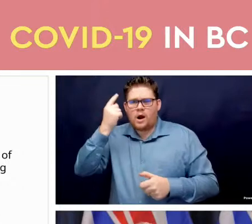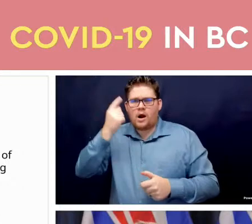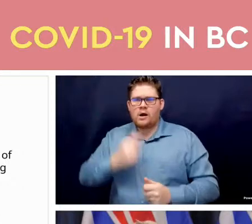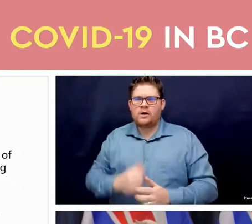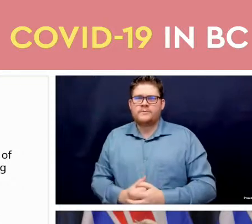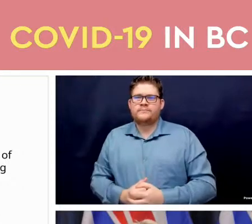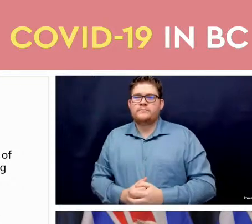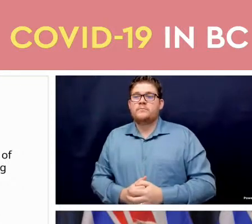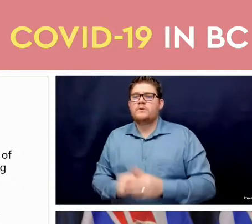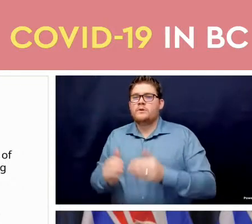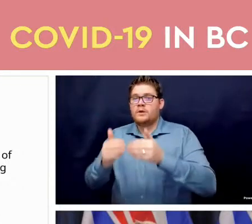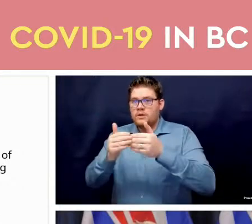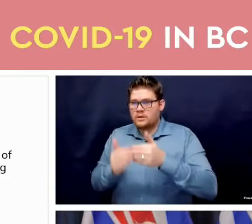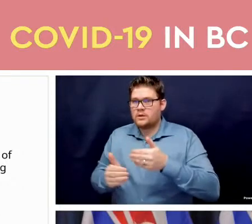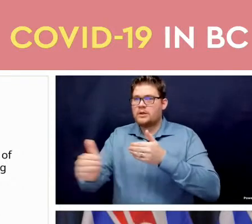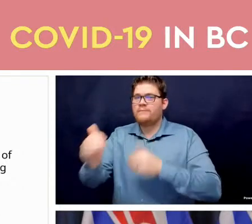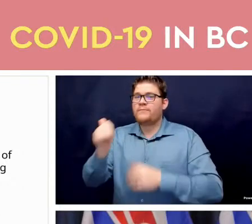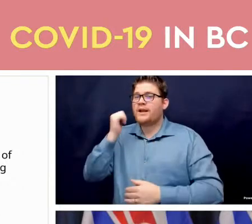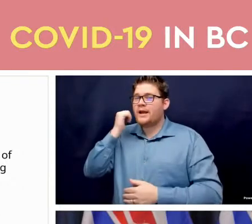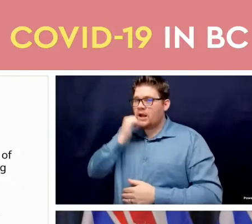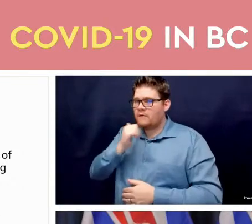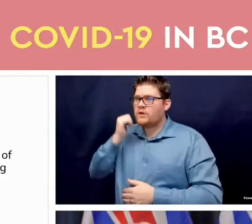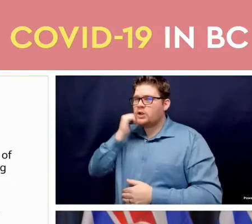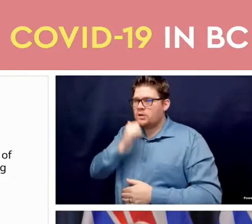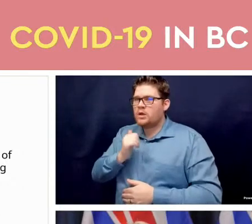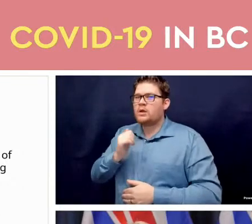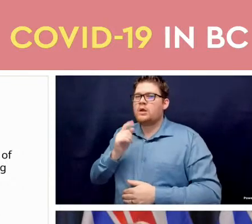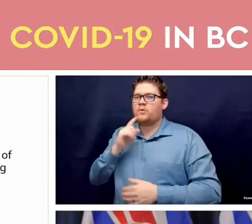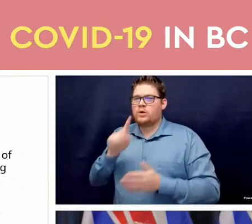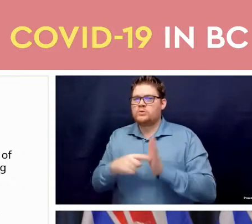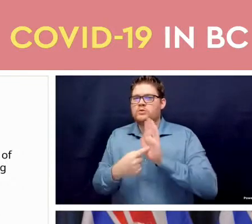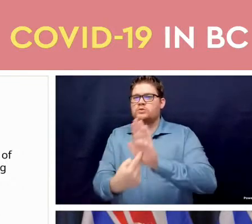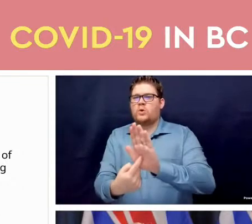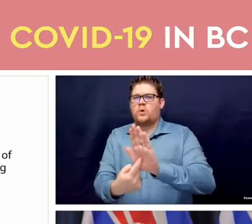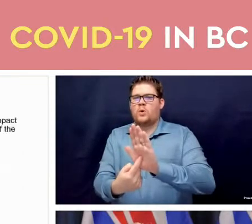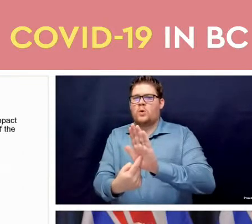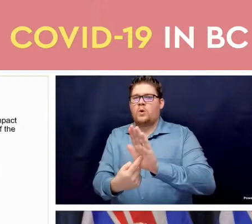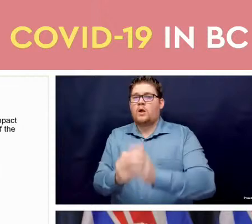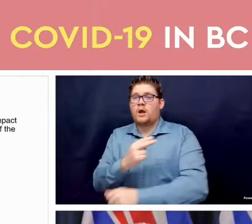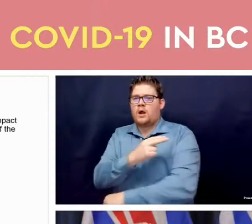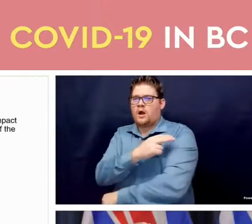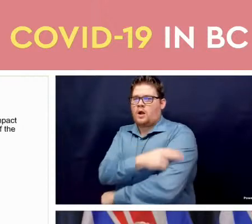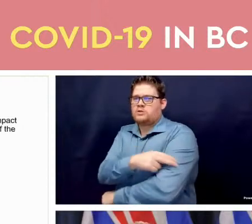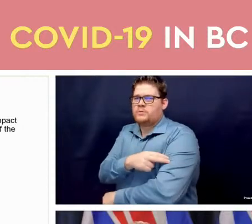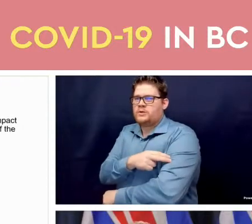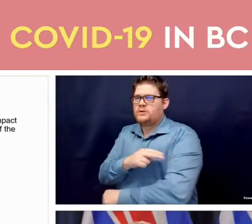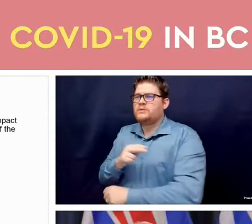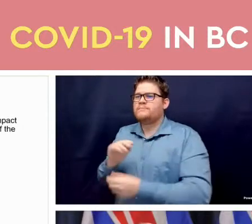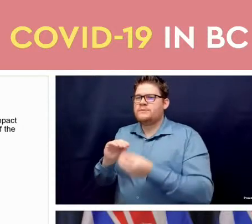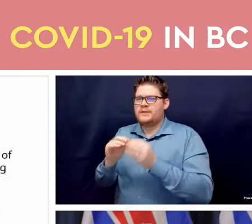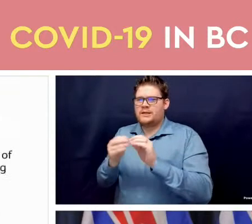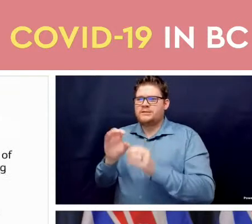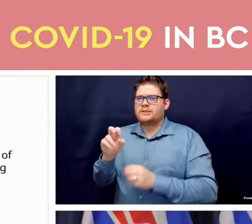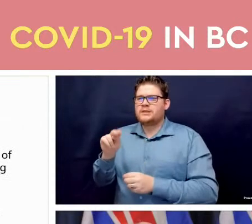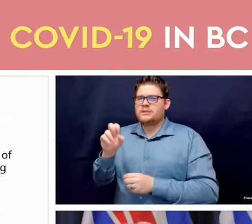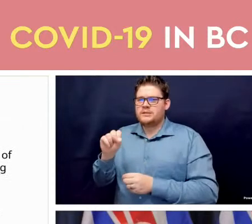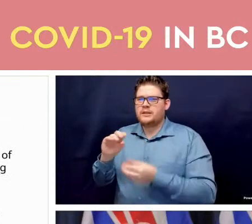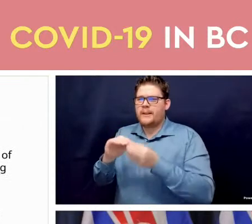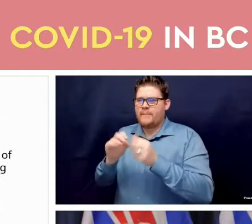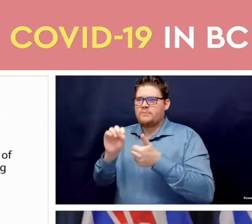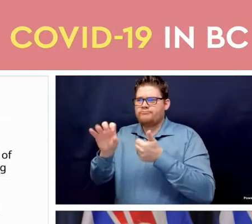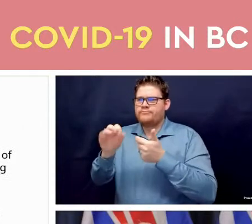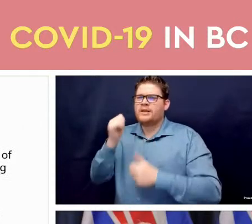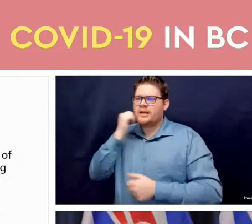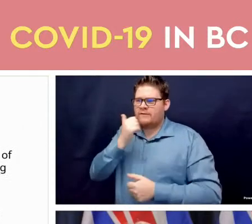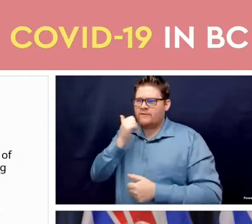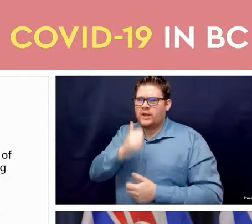the census on a daily basis, and then weekly we'll be looking at that severity index in more detail. So